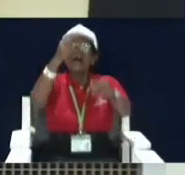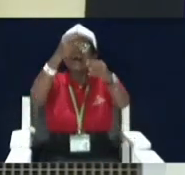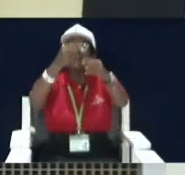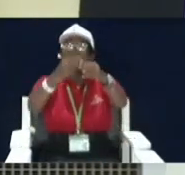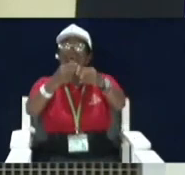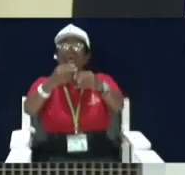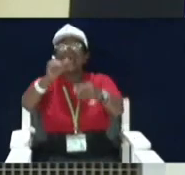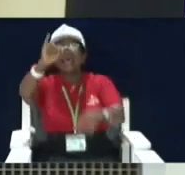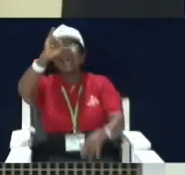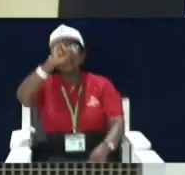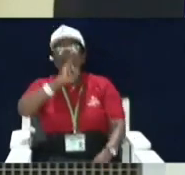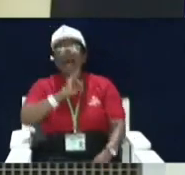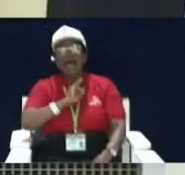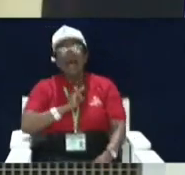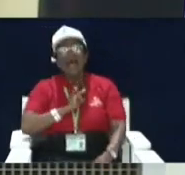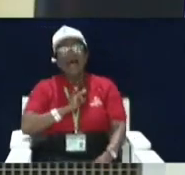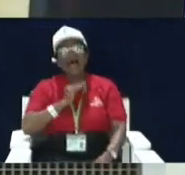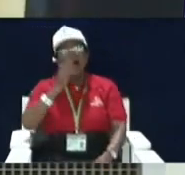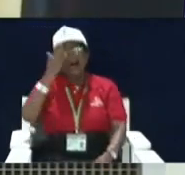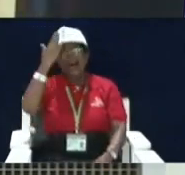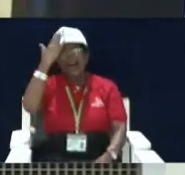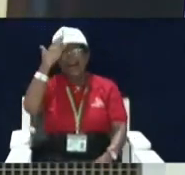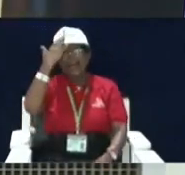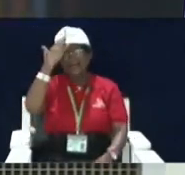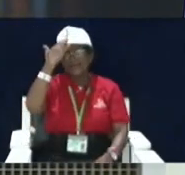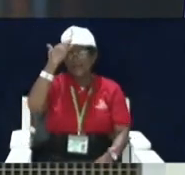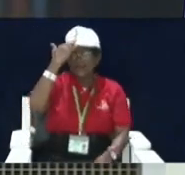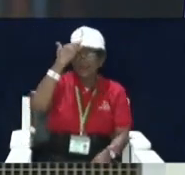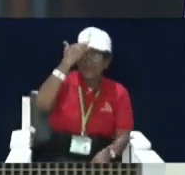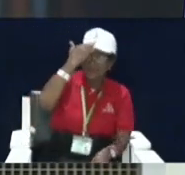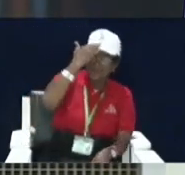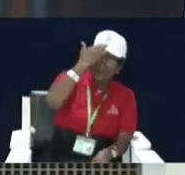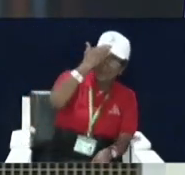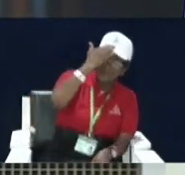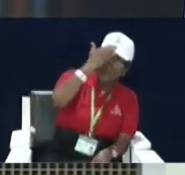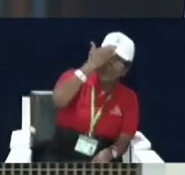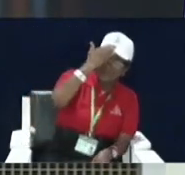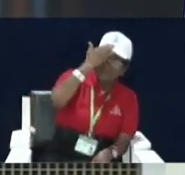other name I know.